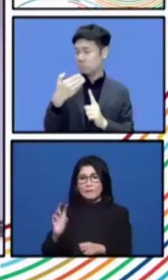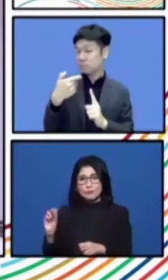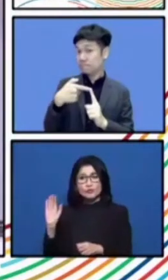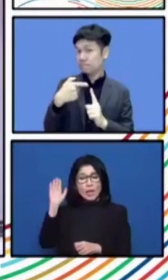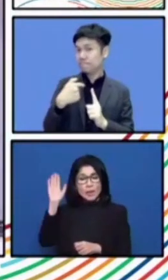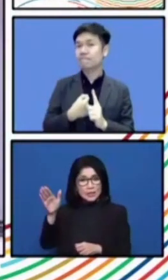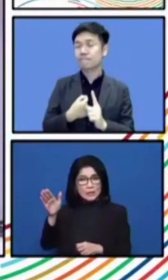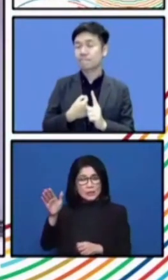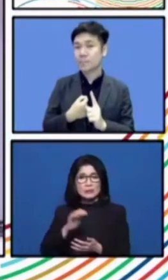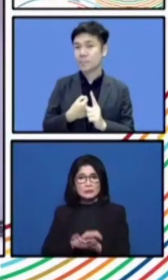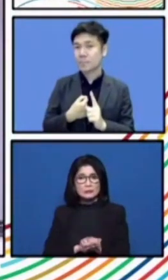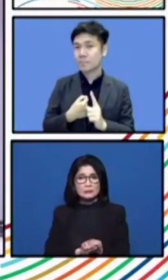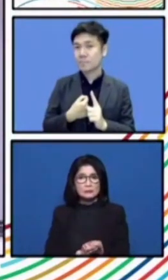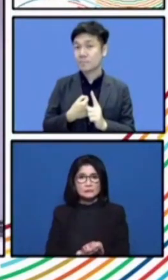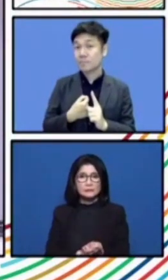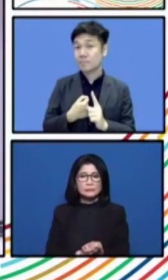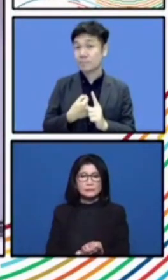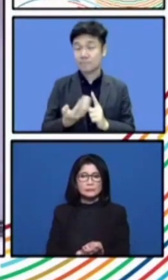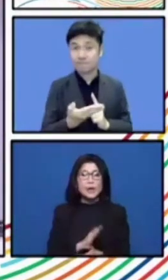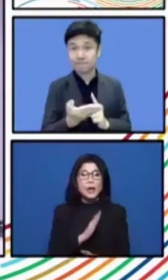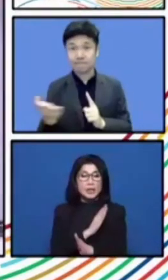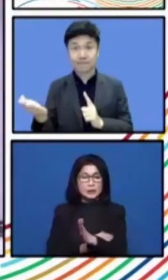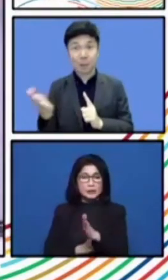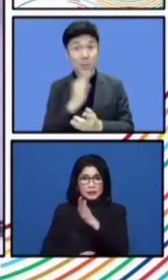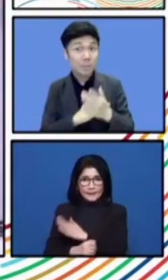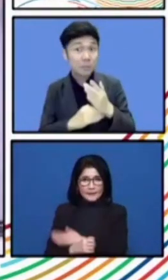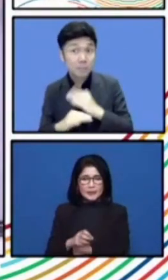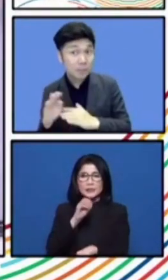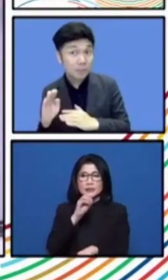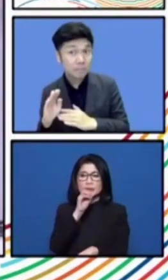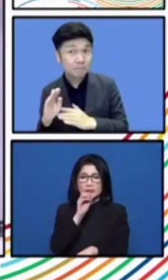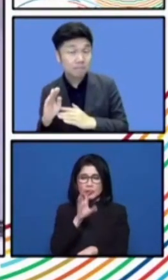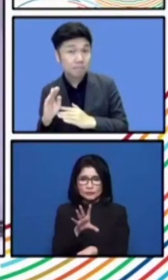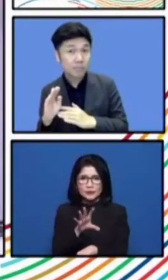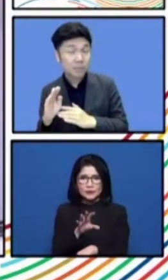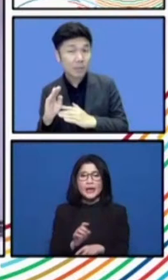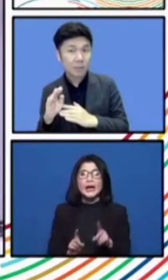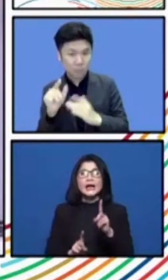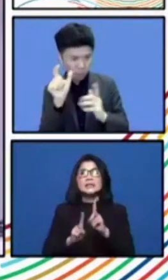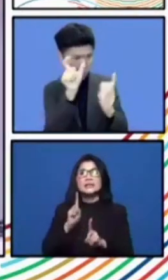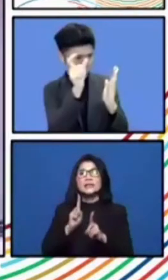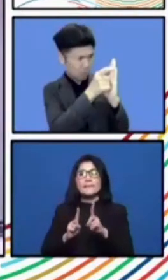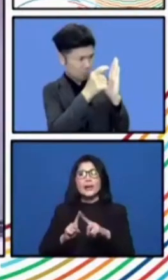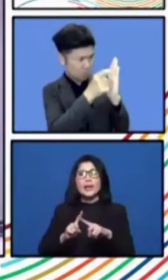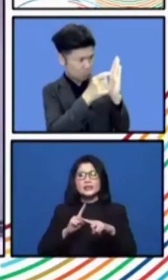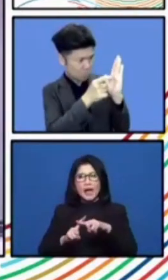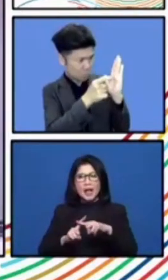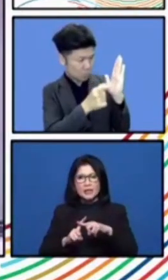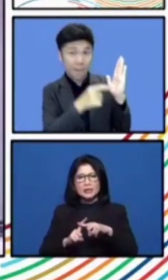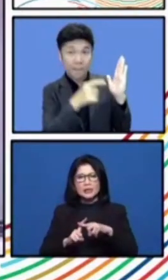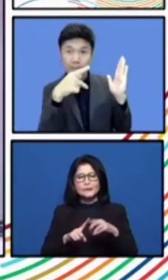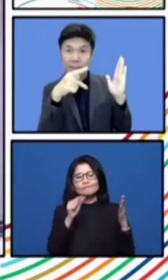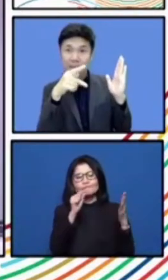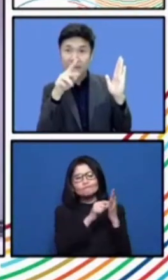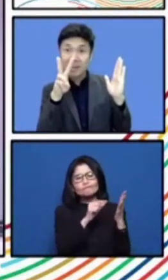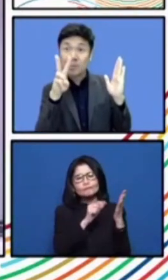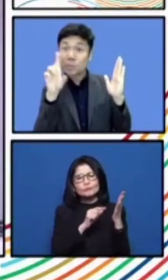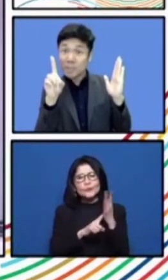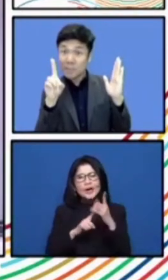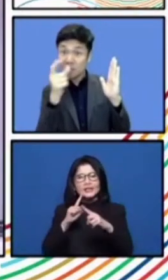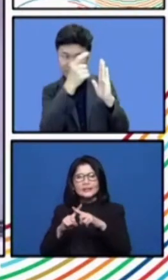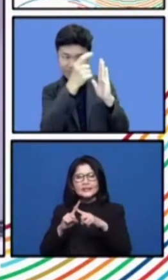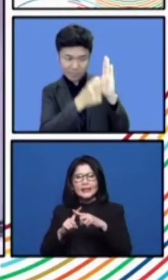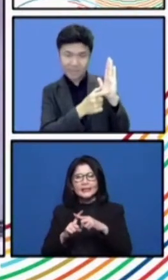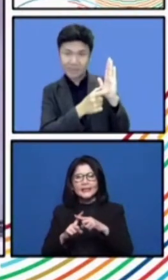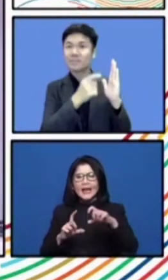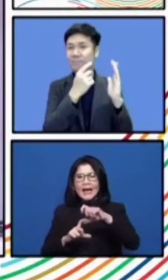personal disabilities are mentioned 11 times and the industry itself there's seven references to a person's